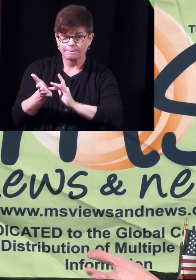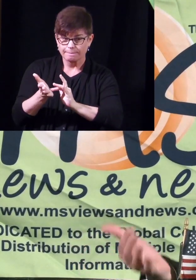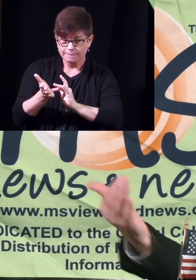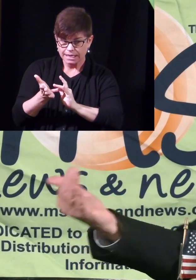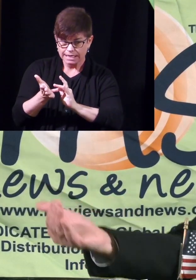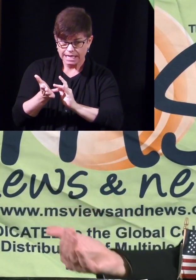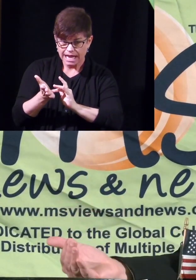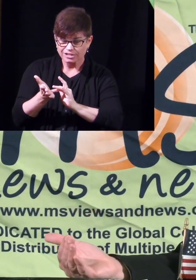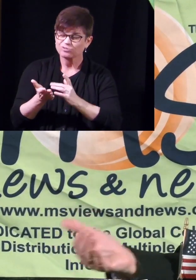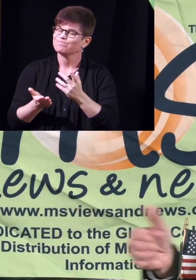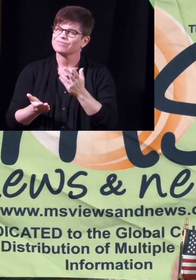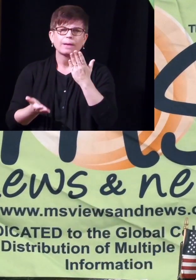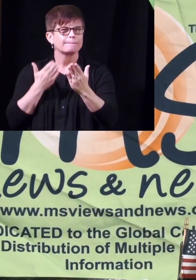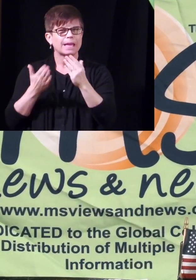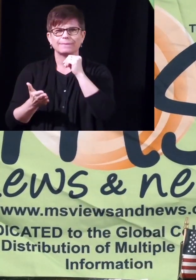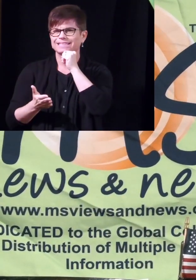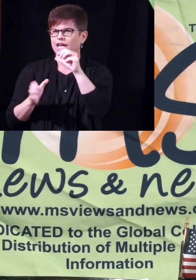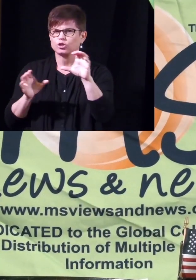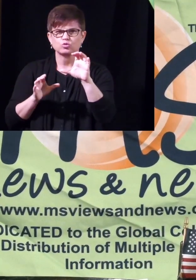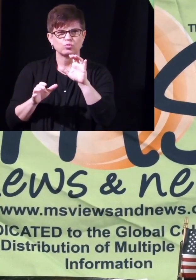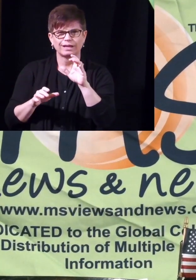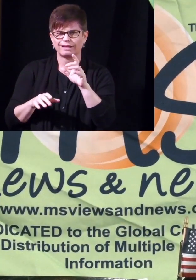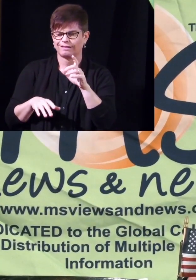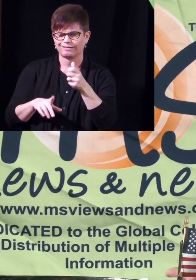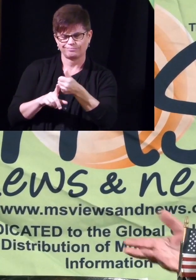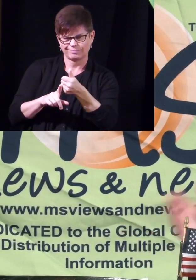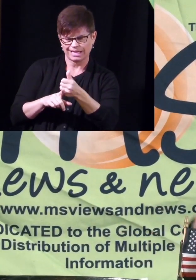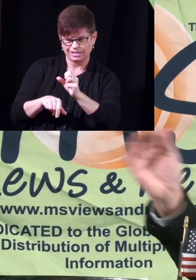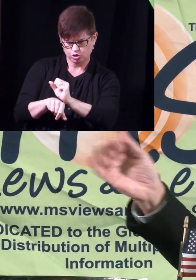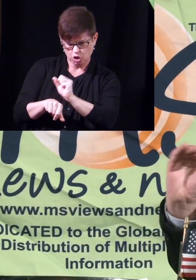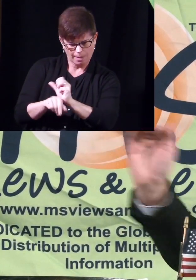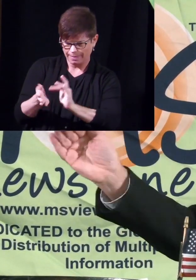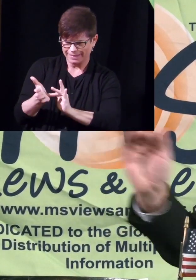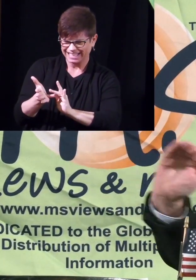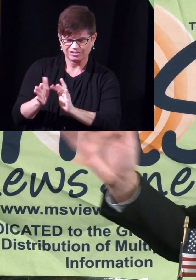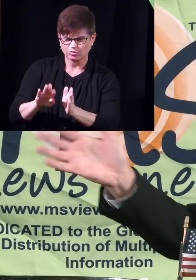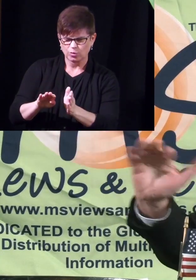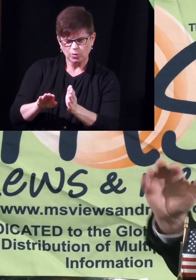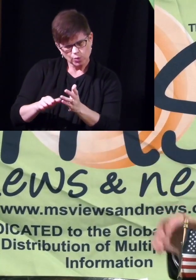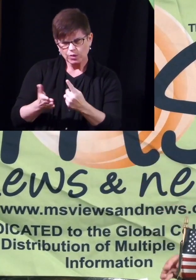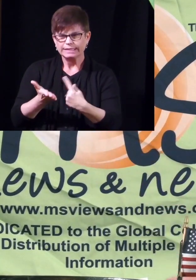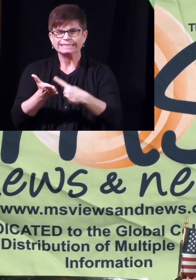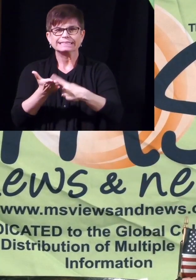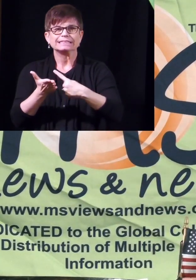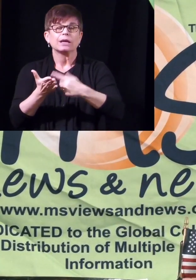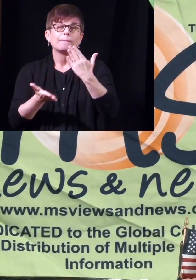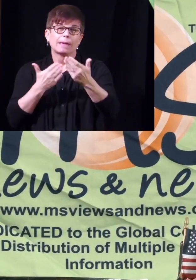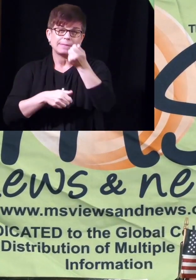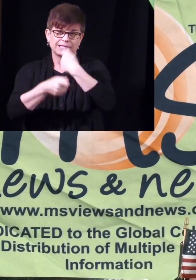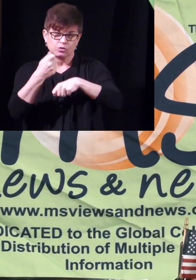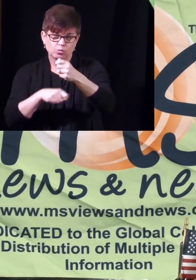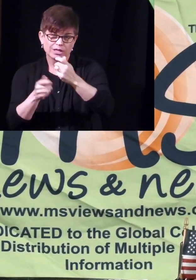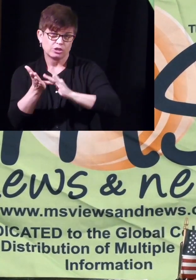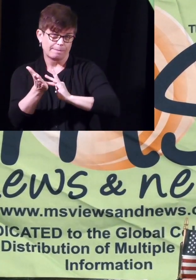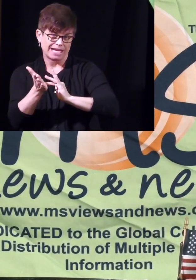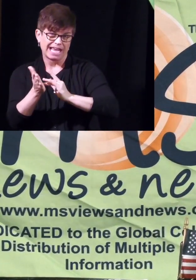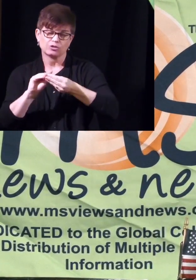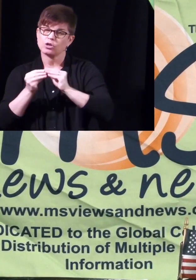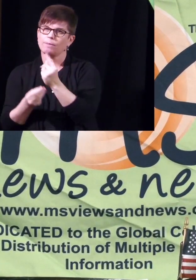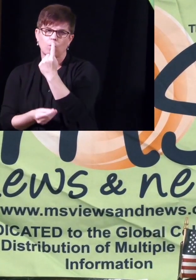not doing its job because there's a new symptom. So that leads us to discuss whether we need to switch the MS medication. That's number